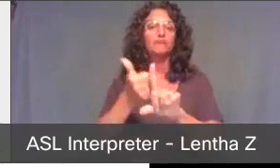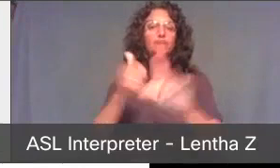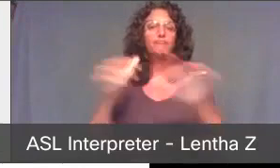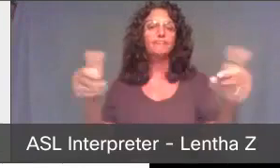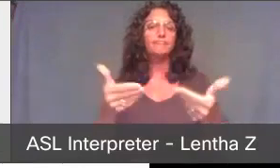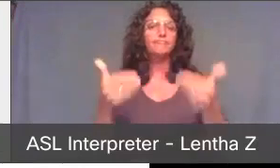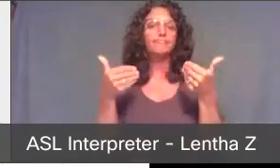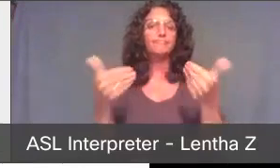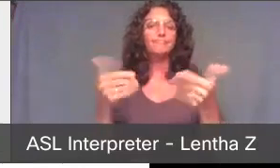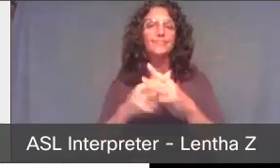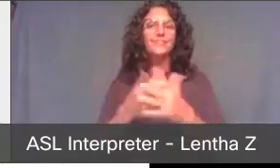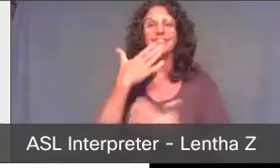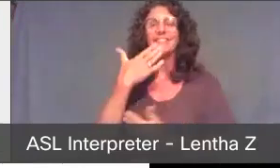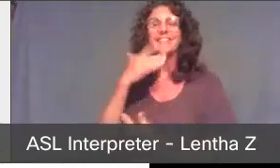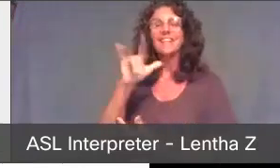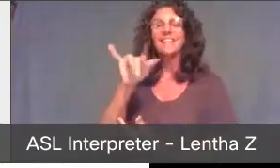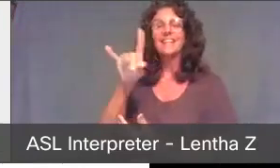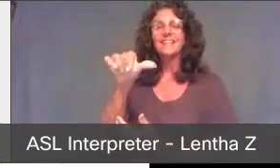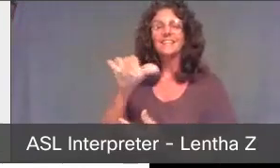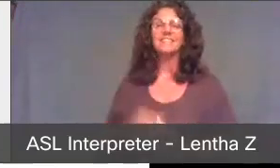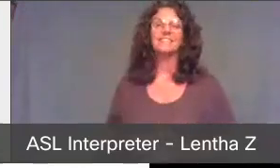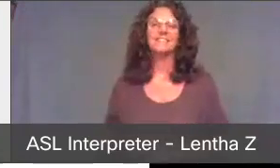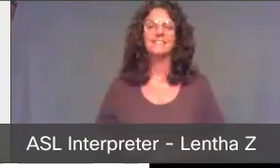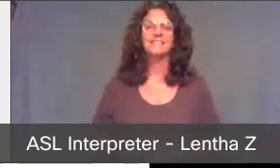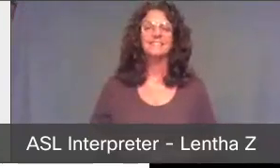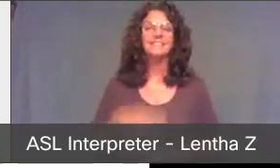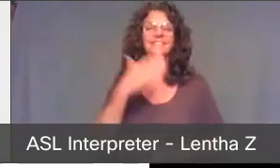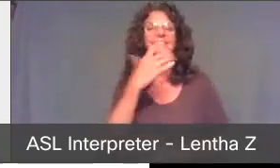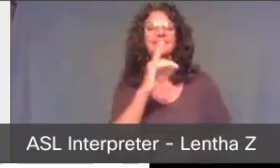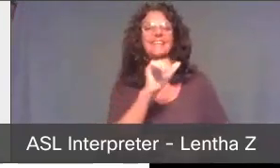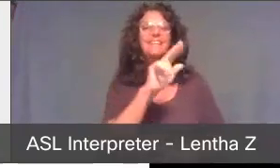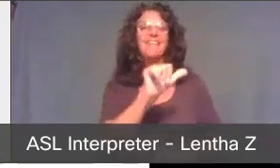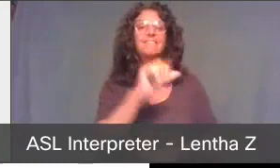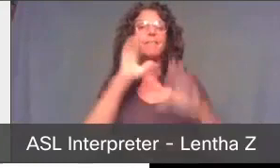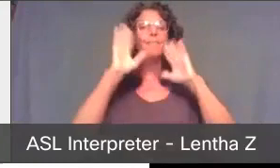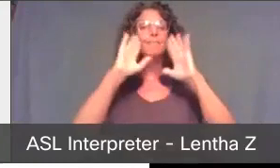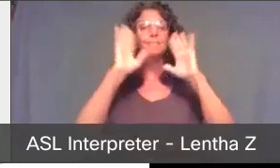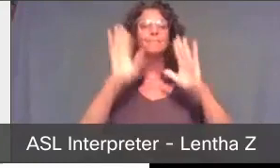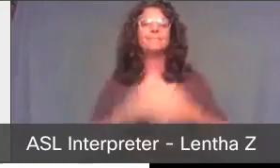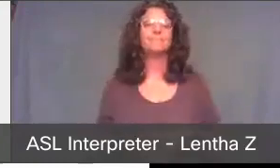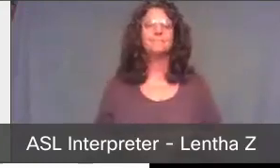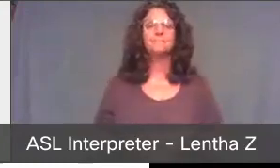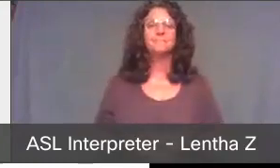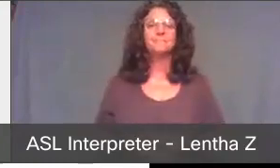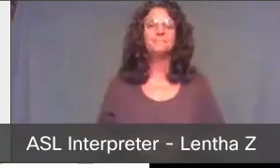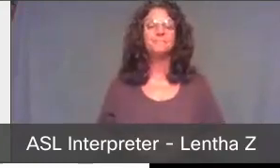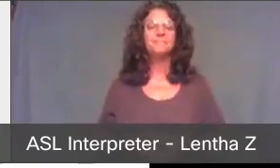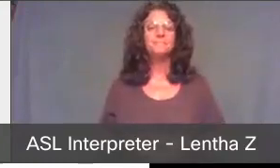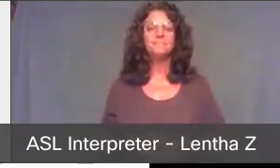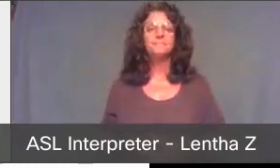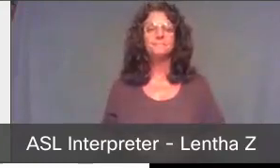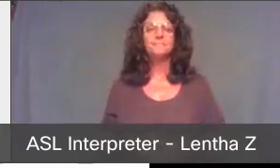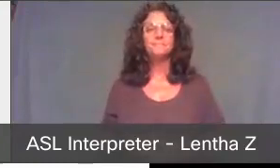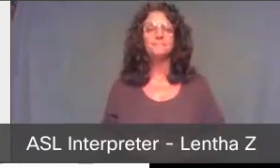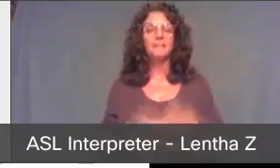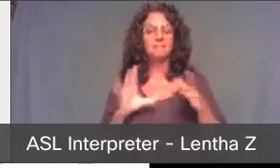introduce herself and get us started. Thanks, Lydia. Yeah, thank you, Dana. Hi, everyone. So a little